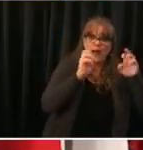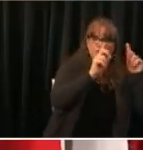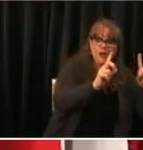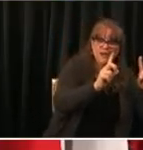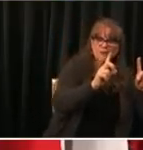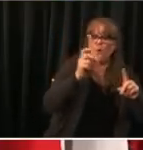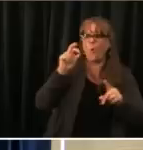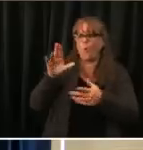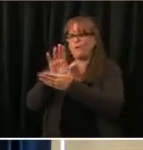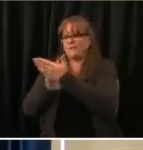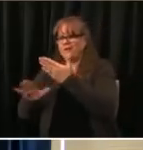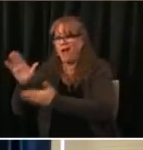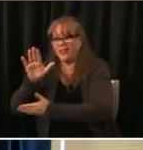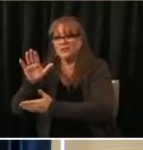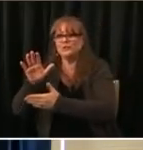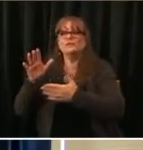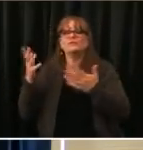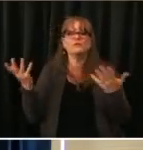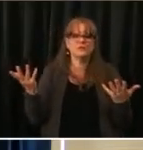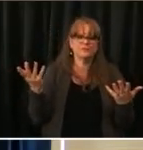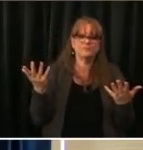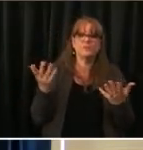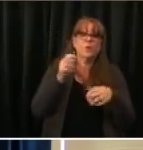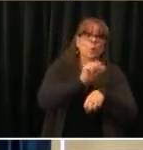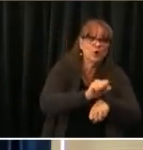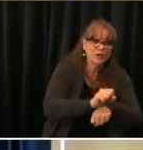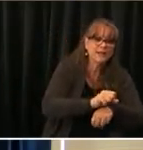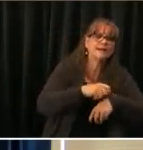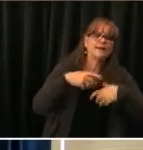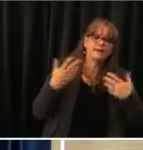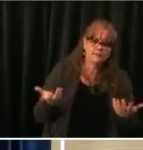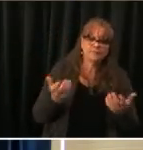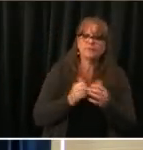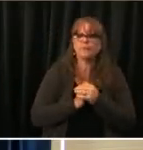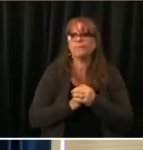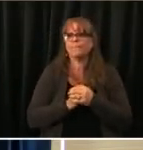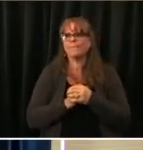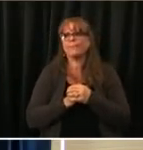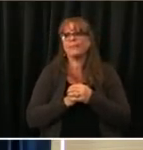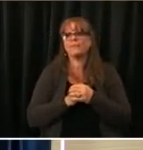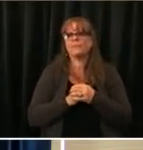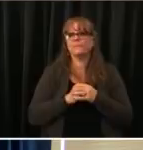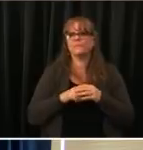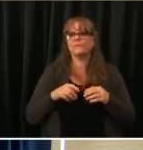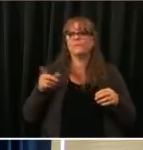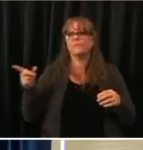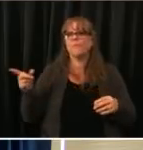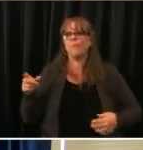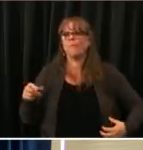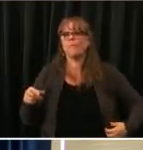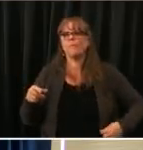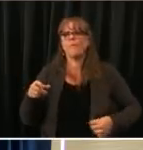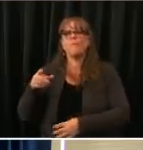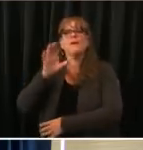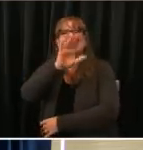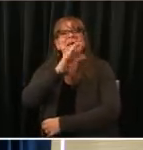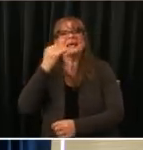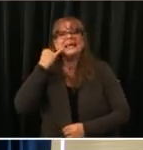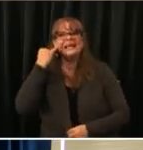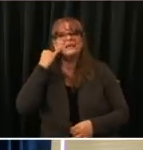Governor, Jason Grenauer here with Denver 7. If the 70-plus population is the most at risk, as of right now,